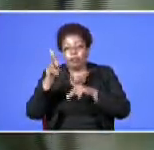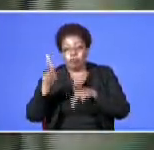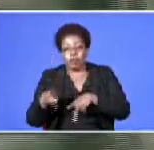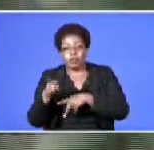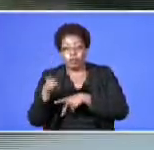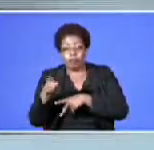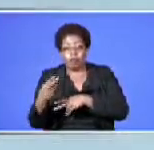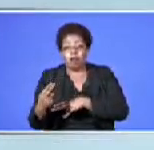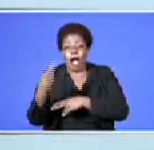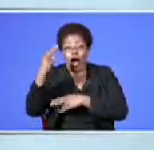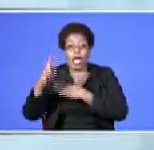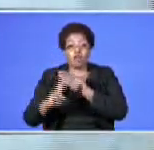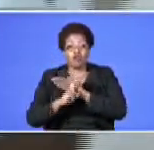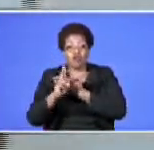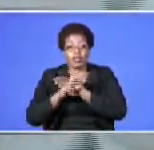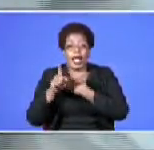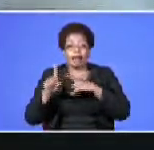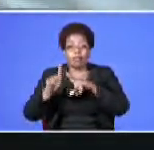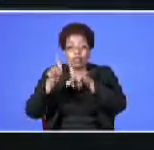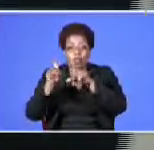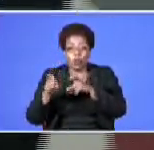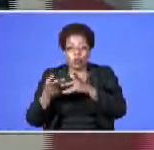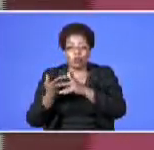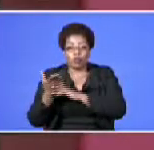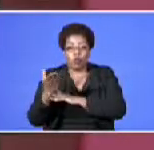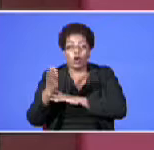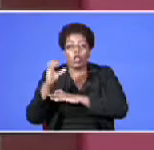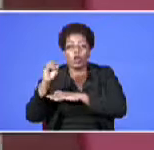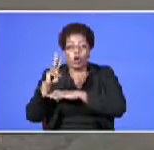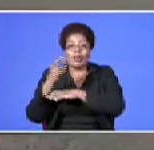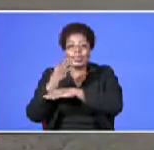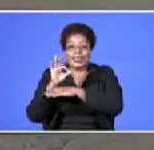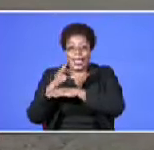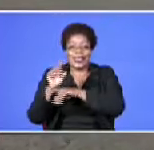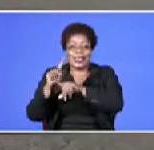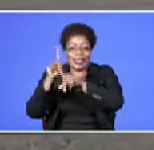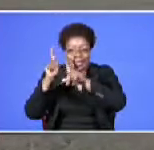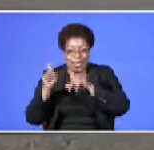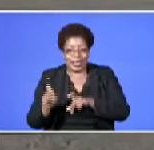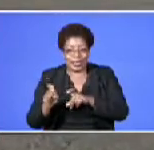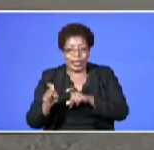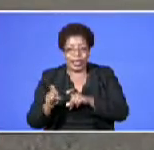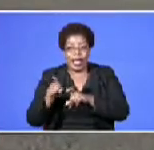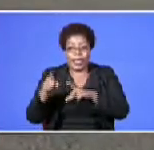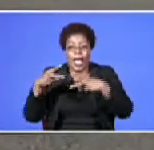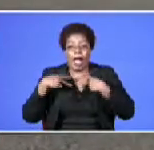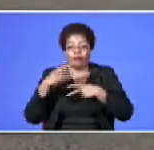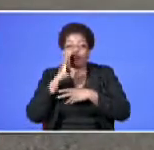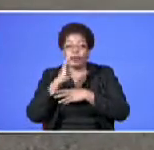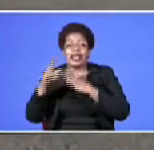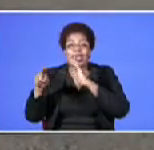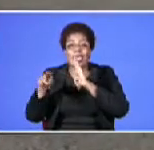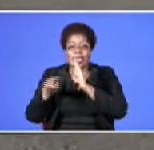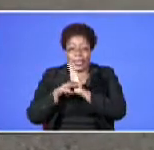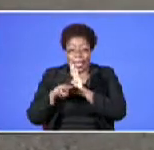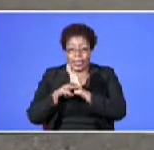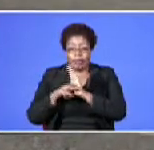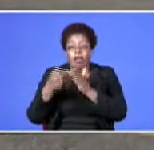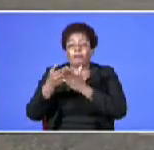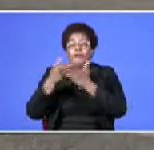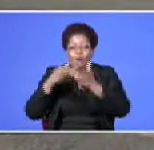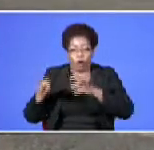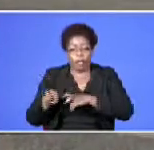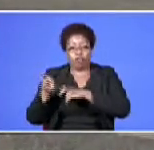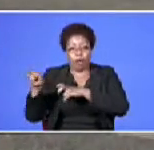have to undergo a COVID-19 test through the National Reference Laboratory and test negative before they can travel. The Ministry of Health would be